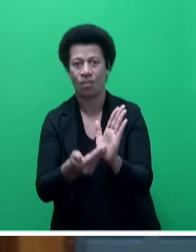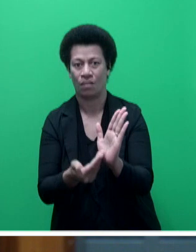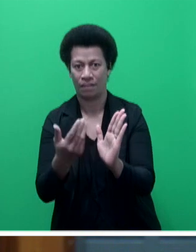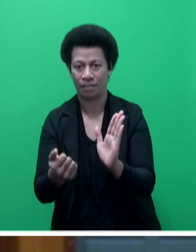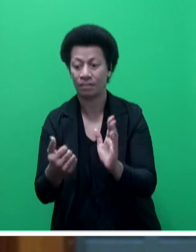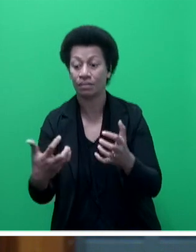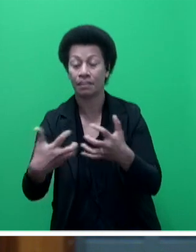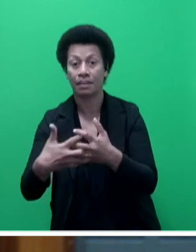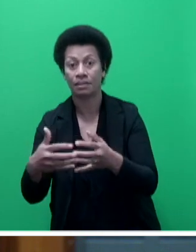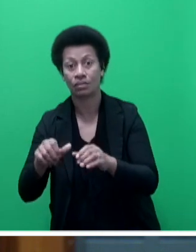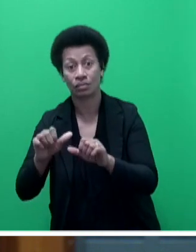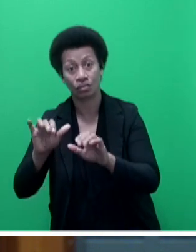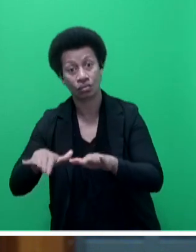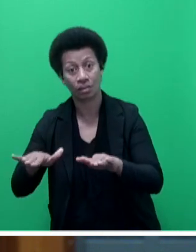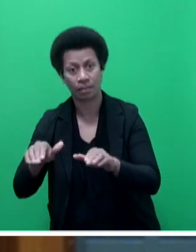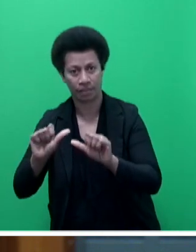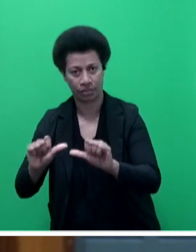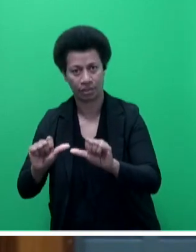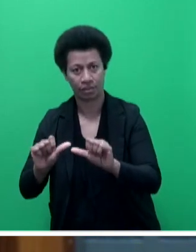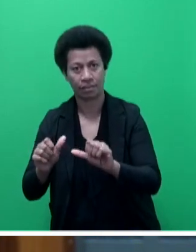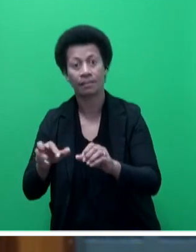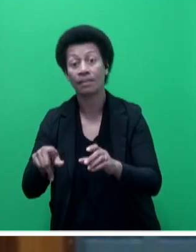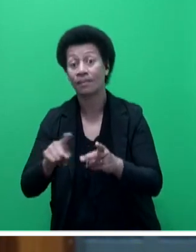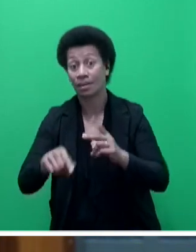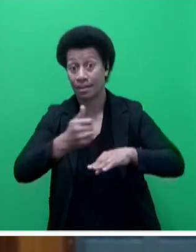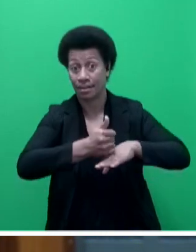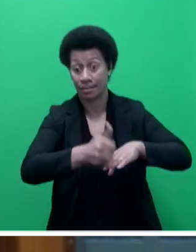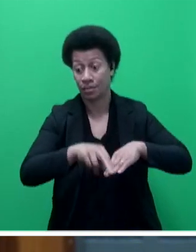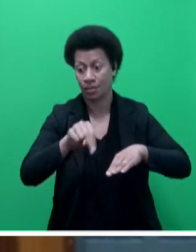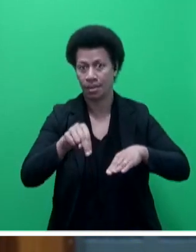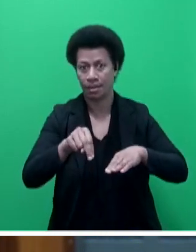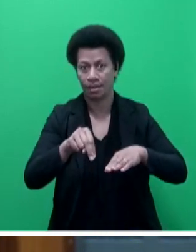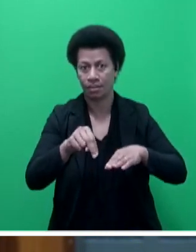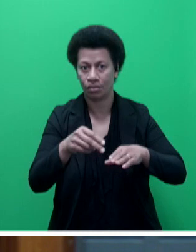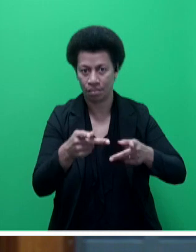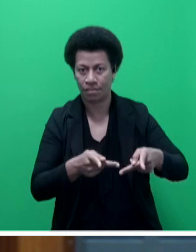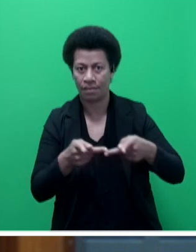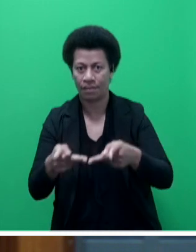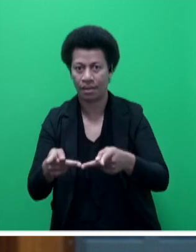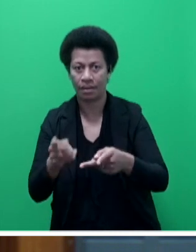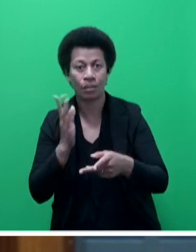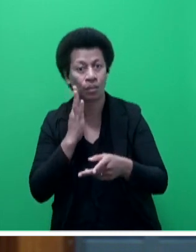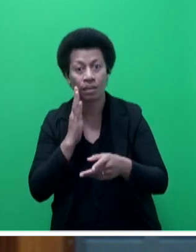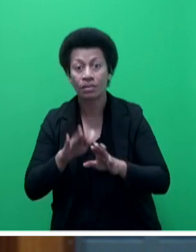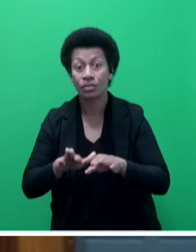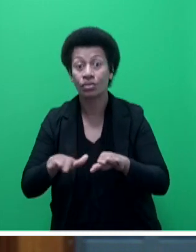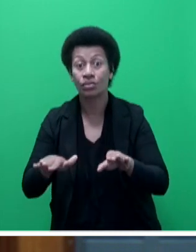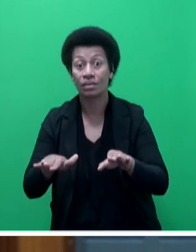to child protection, also requires the state to provide for the needs of children as and when child placements are